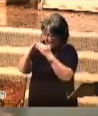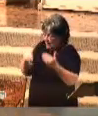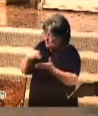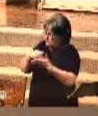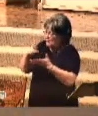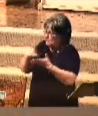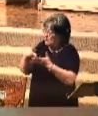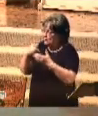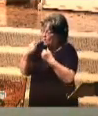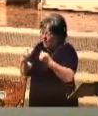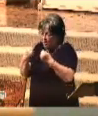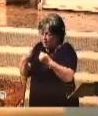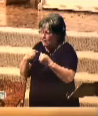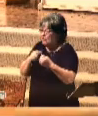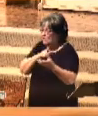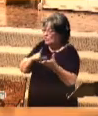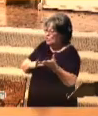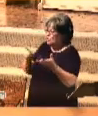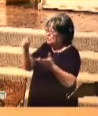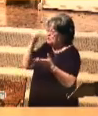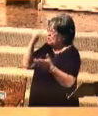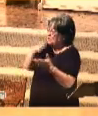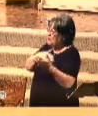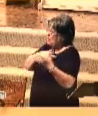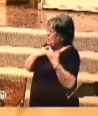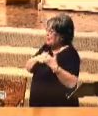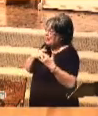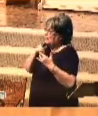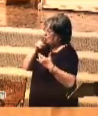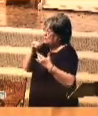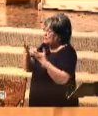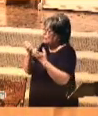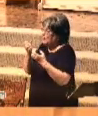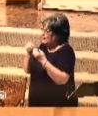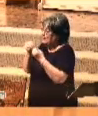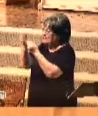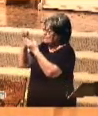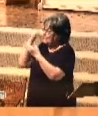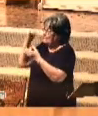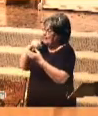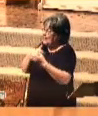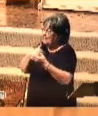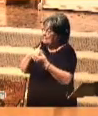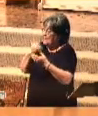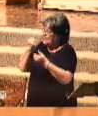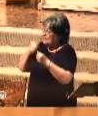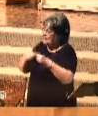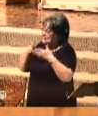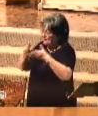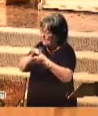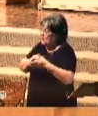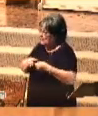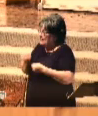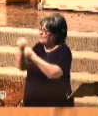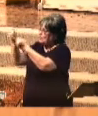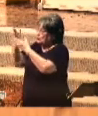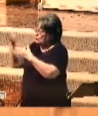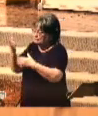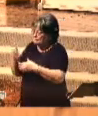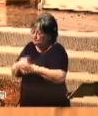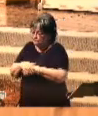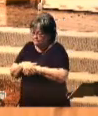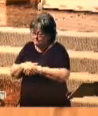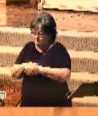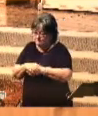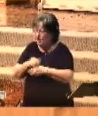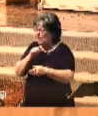this other thing, and Lord, you know my heart, I really wanna give to you. If I have anything left, Lord, I guarantee you, I'll give it to you. Oh, Lord,